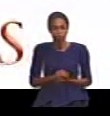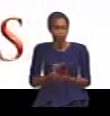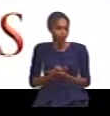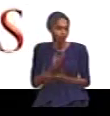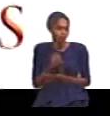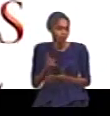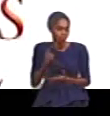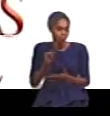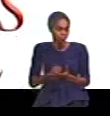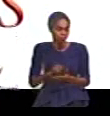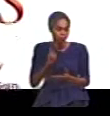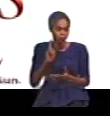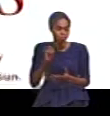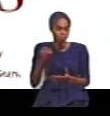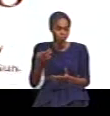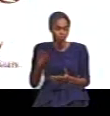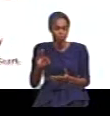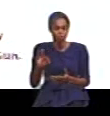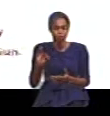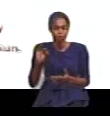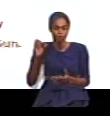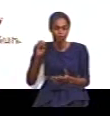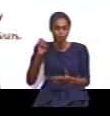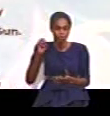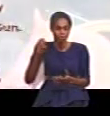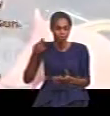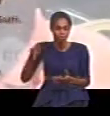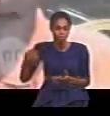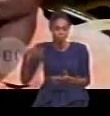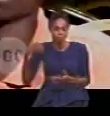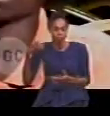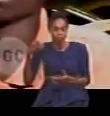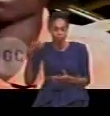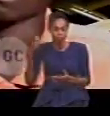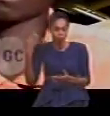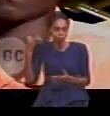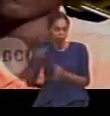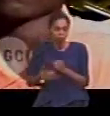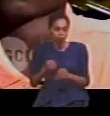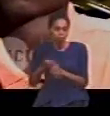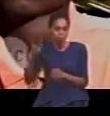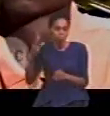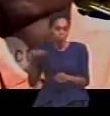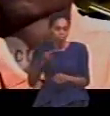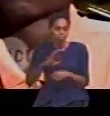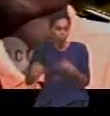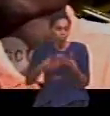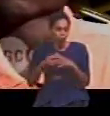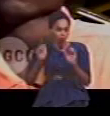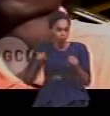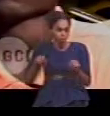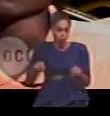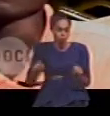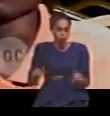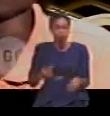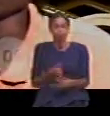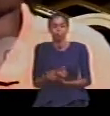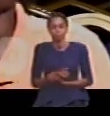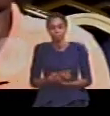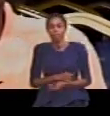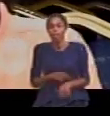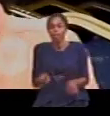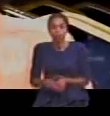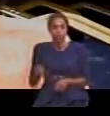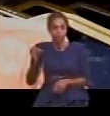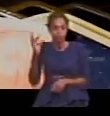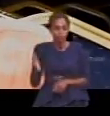of All Possibilities. So while the man of God is ministering, the ear that